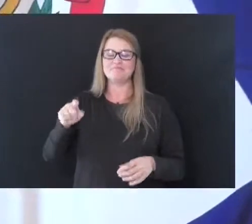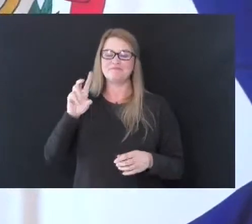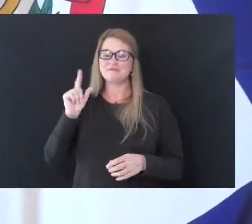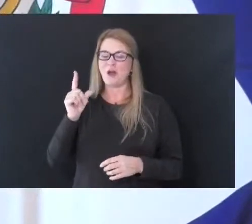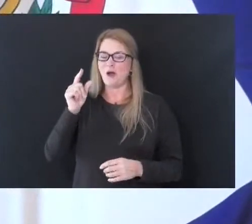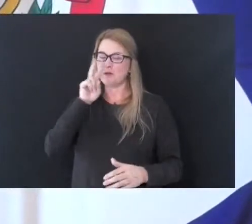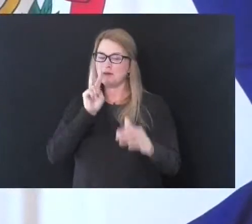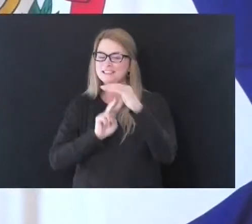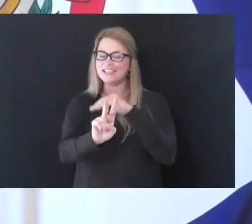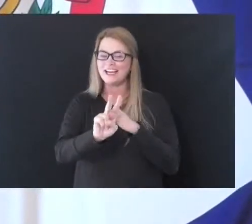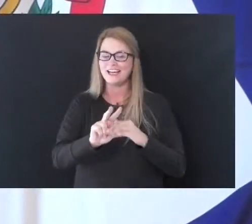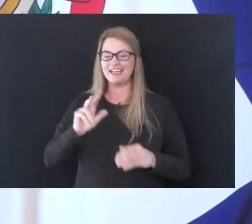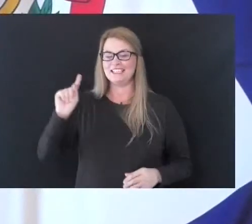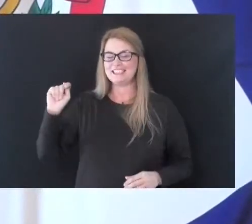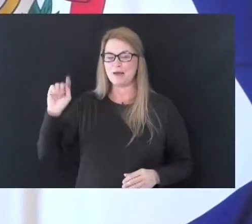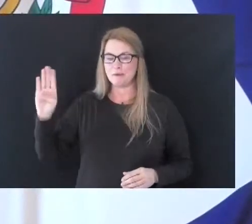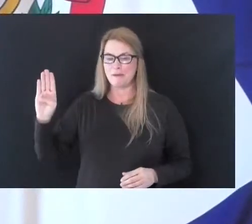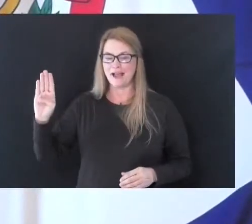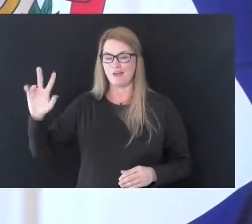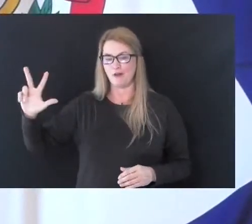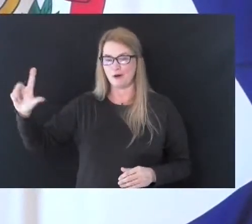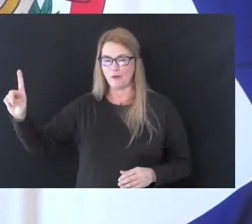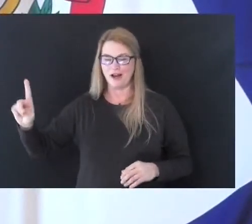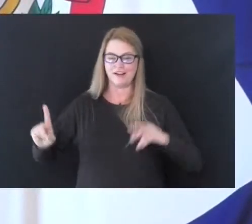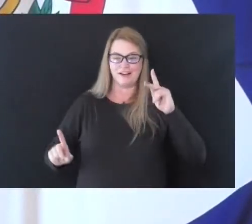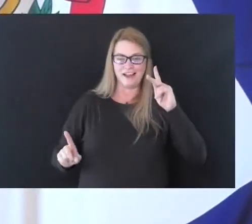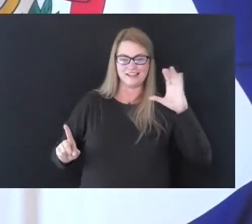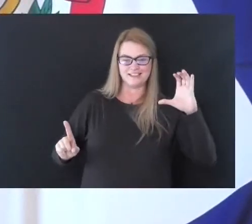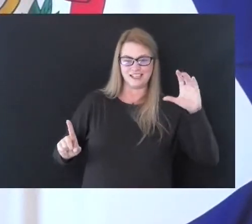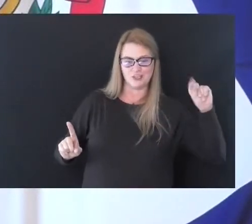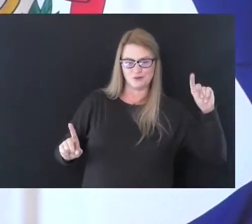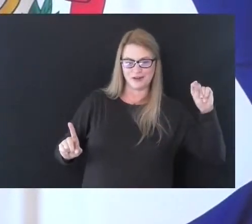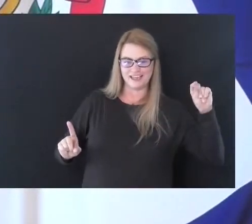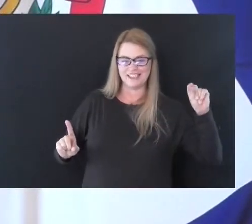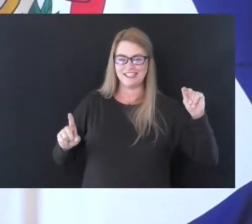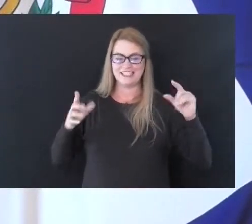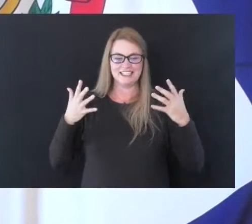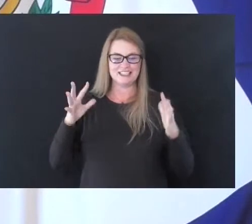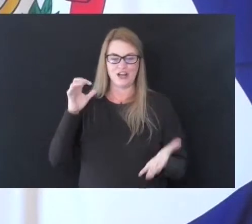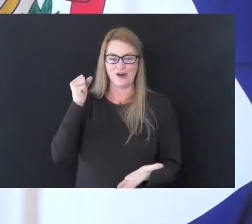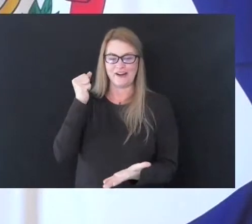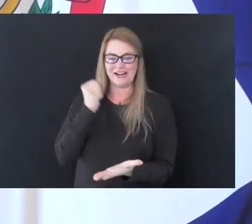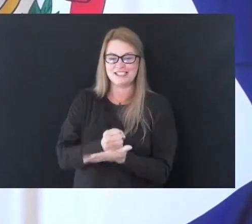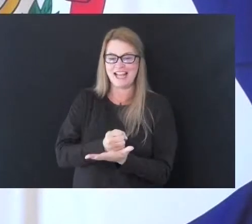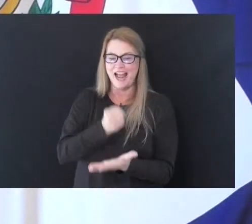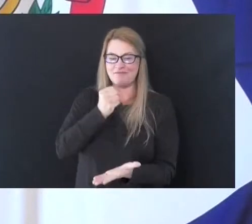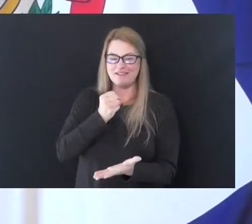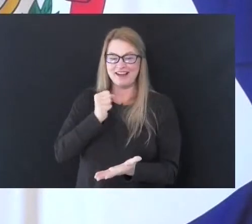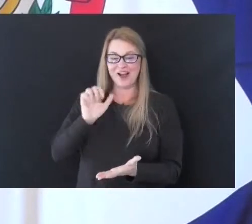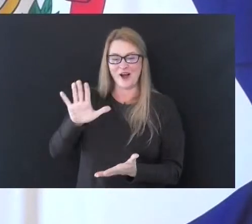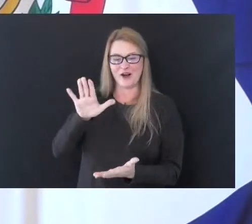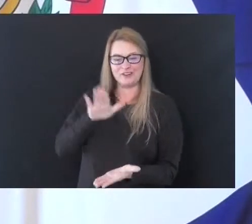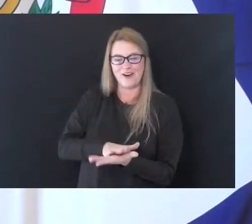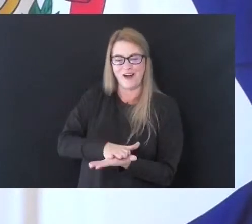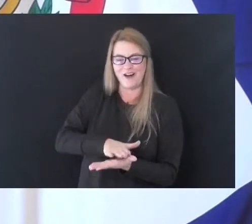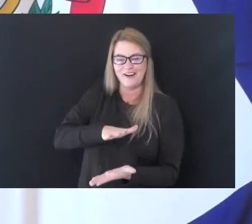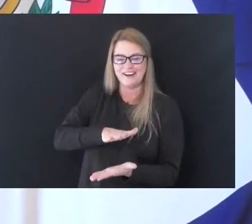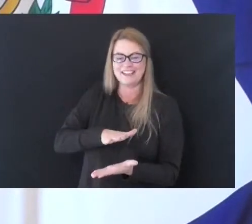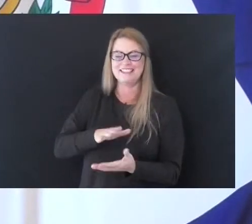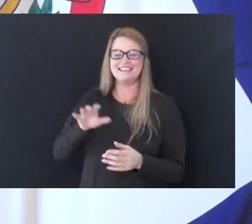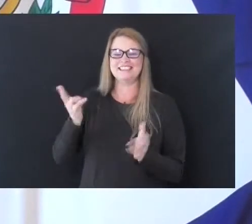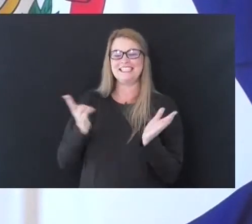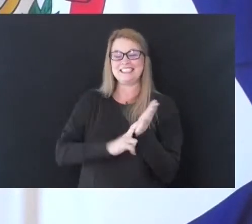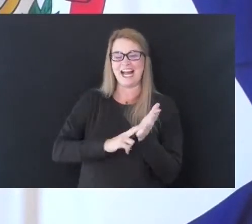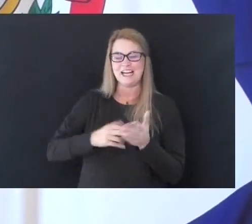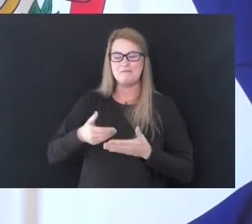31, Kansas City, 20. She put her stamp and seal on the bottom and signed it, baby dog.